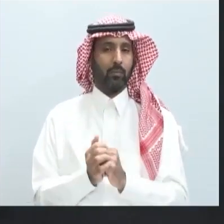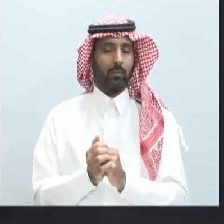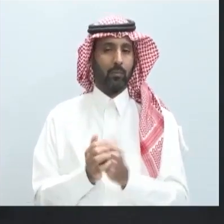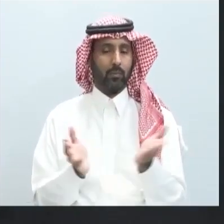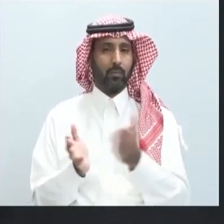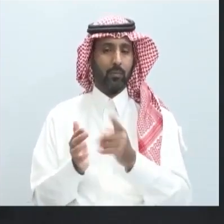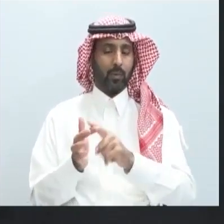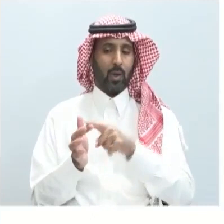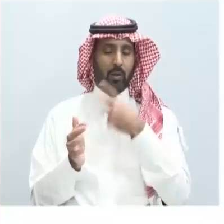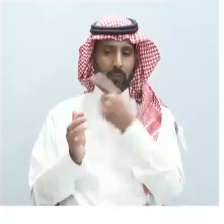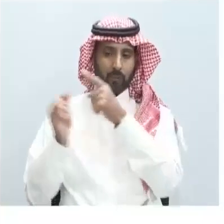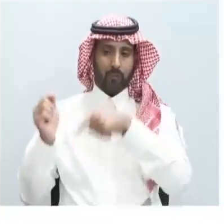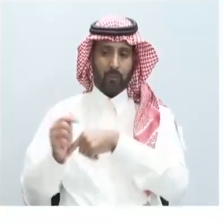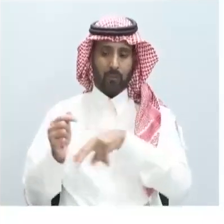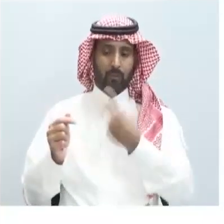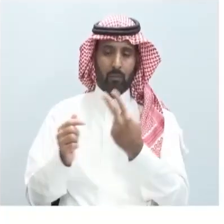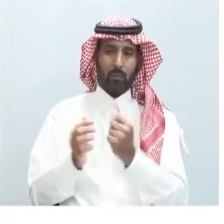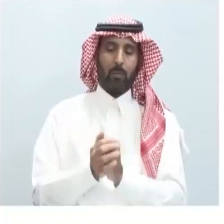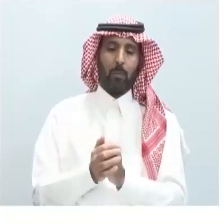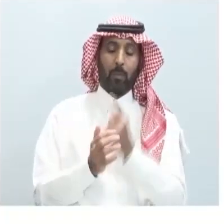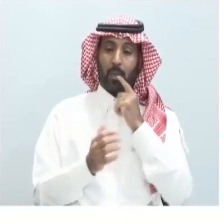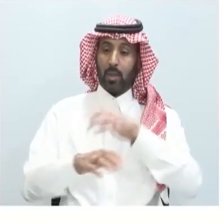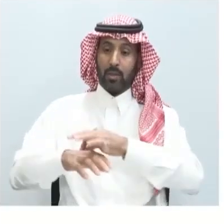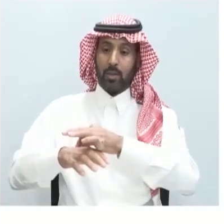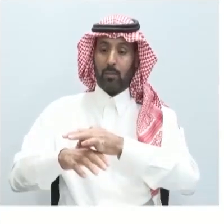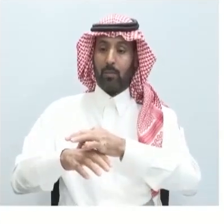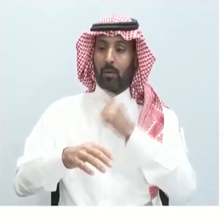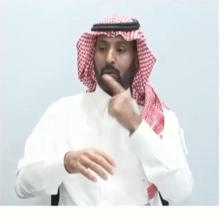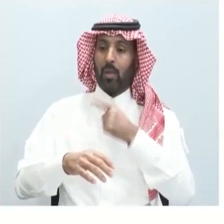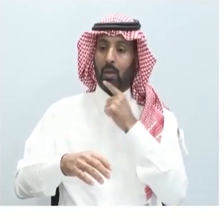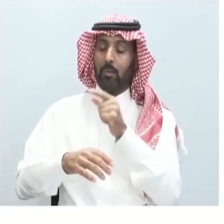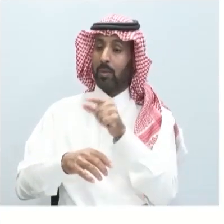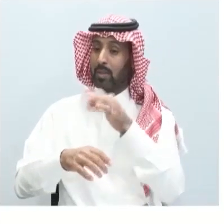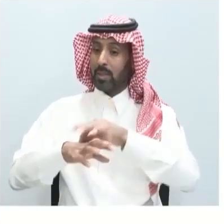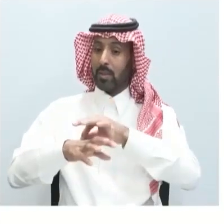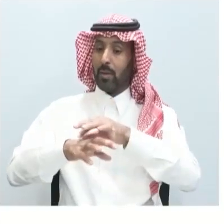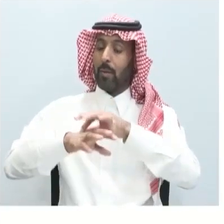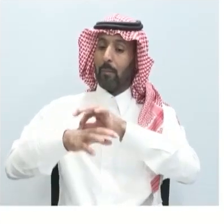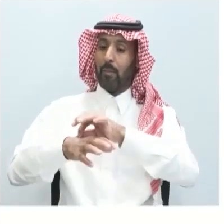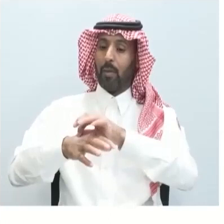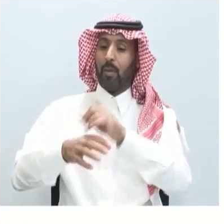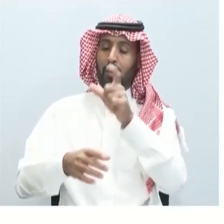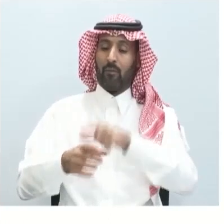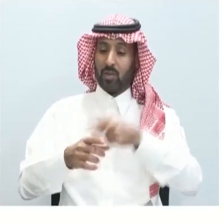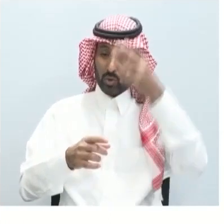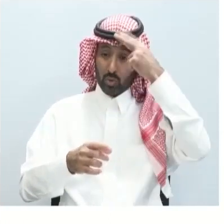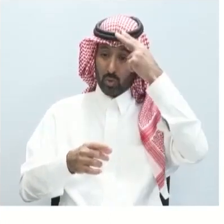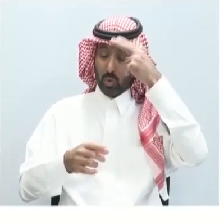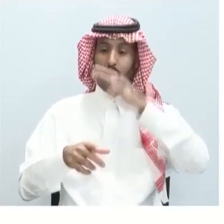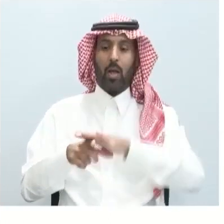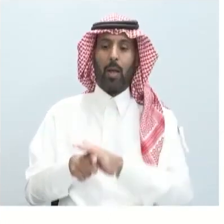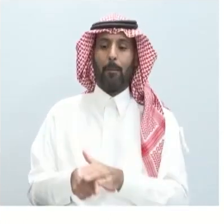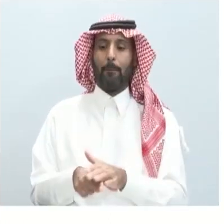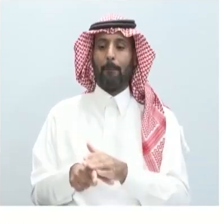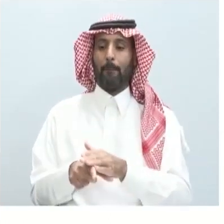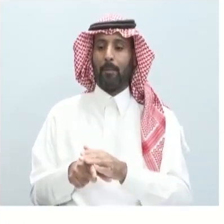second part of the article here, the people. So now we'll be talking about the people of Saudi Arabia. Let's